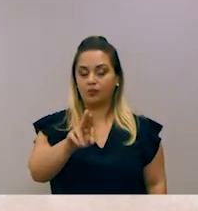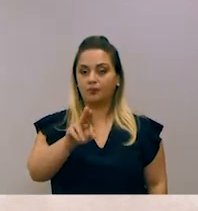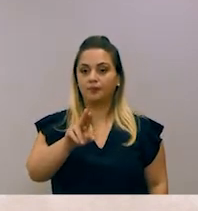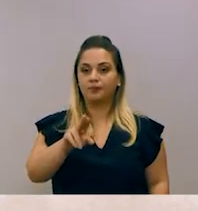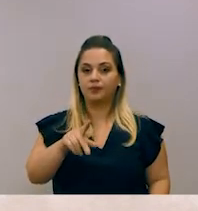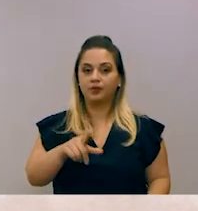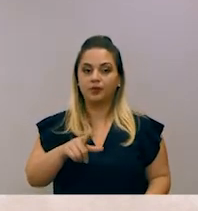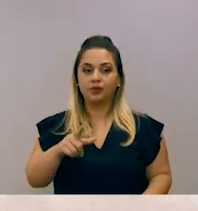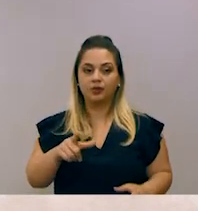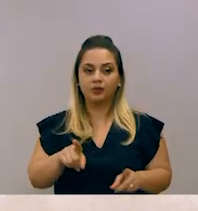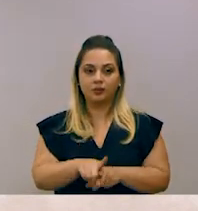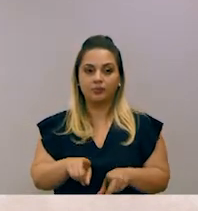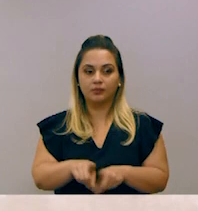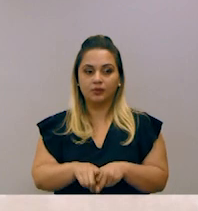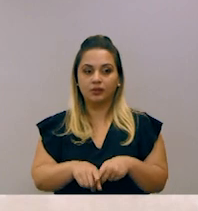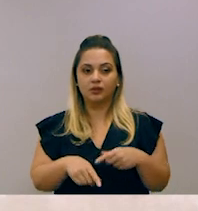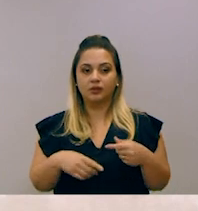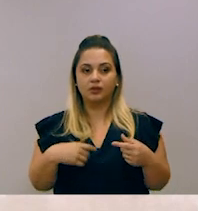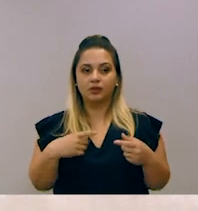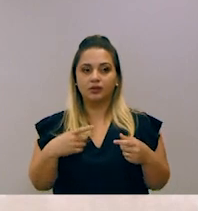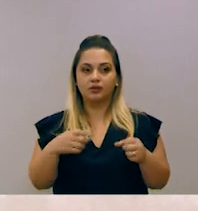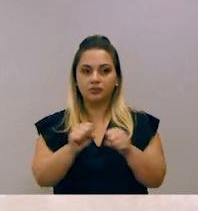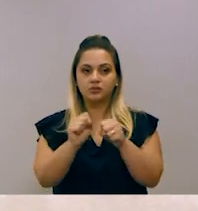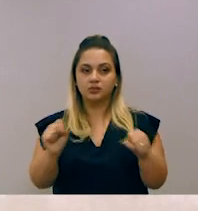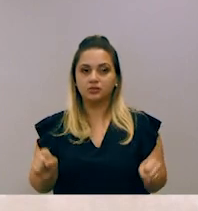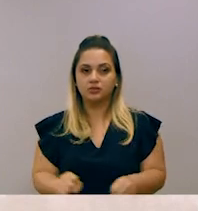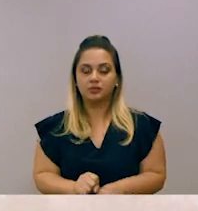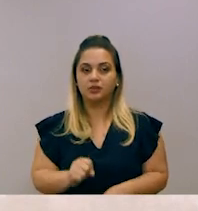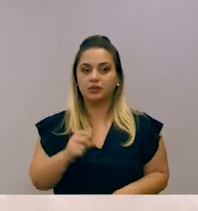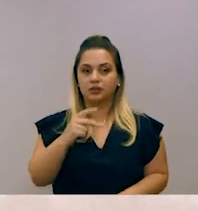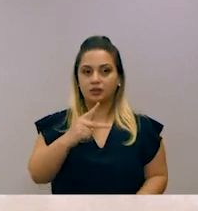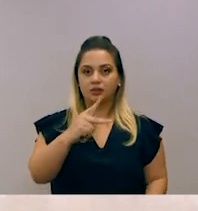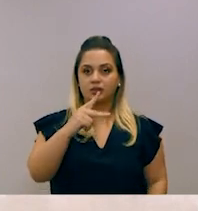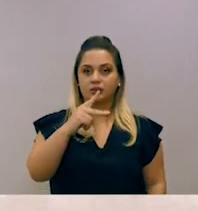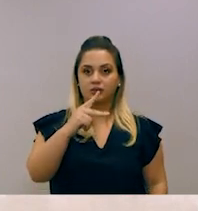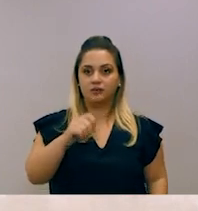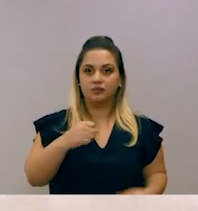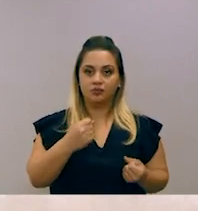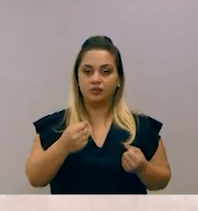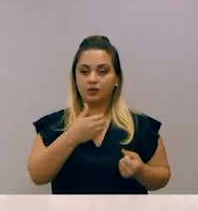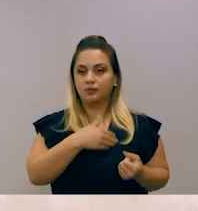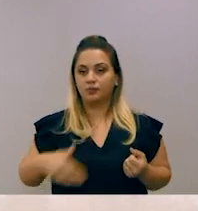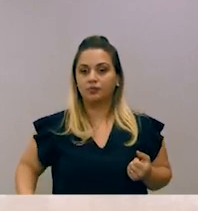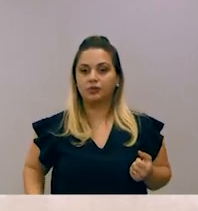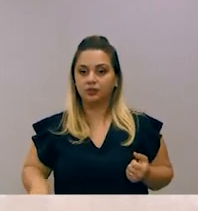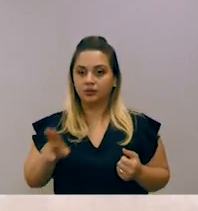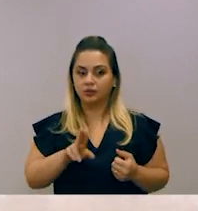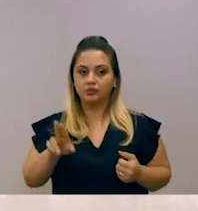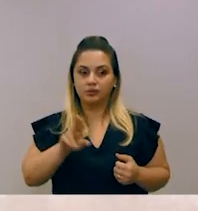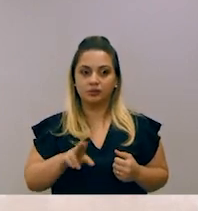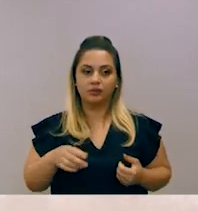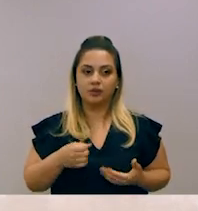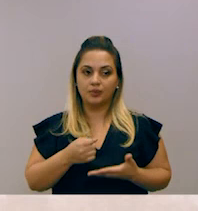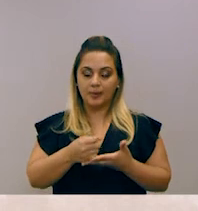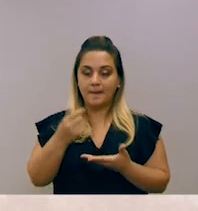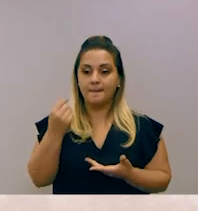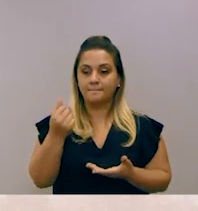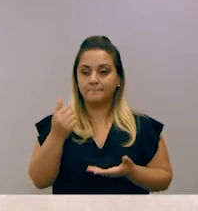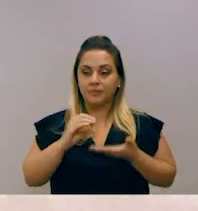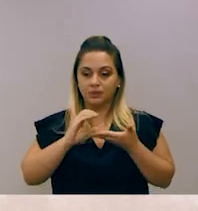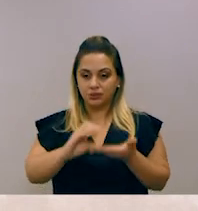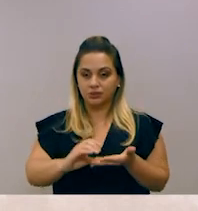integrated to the Federal Public Defensor's Office. The system is kept